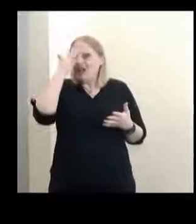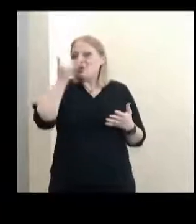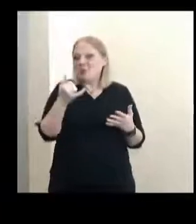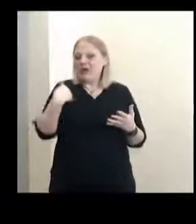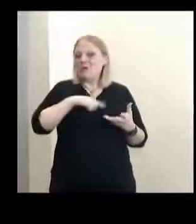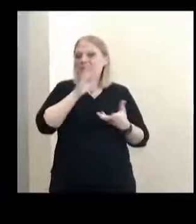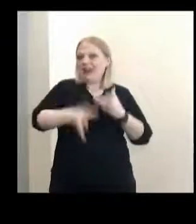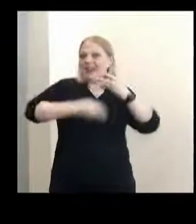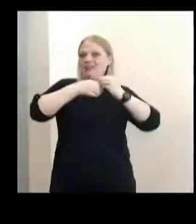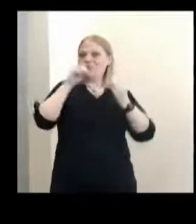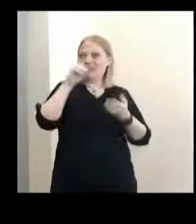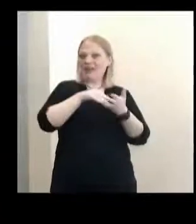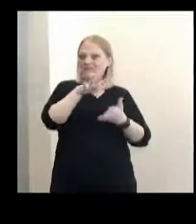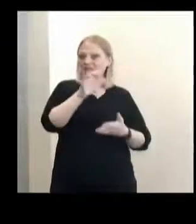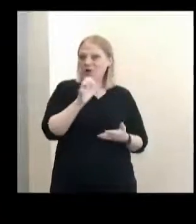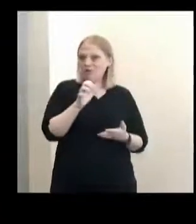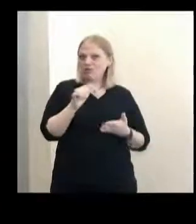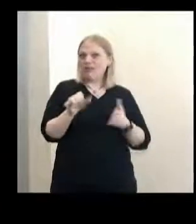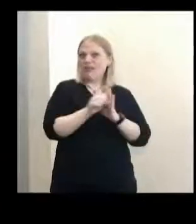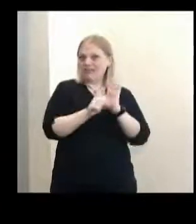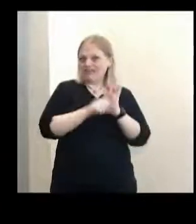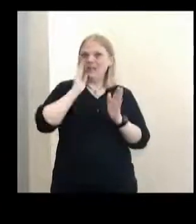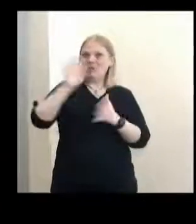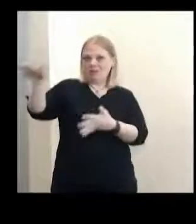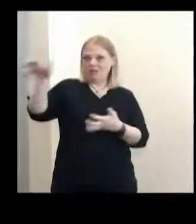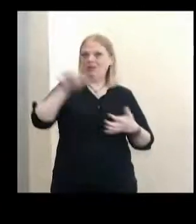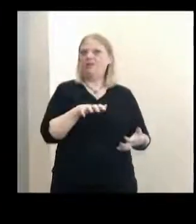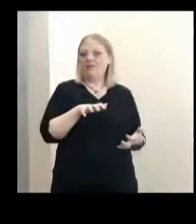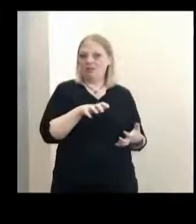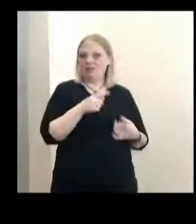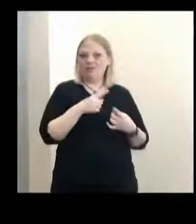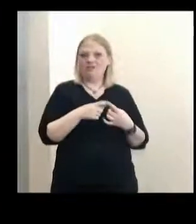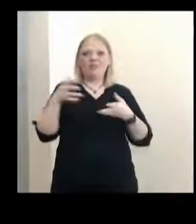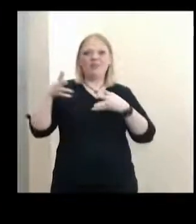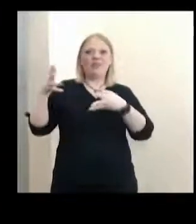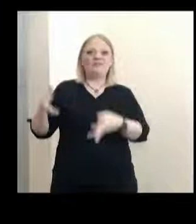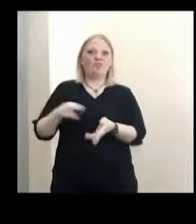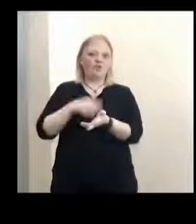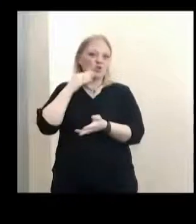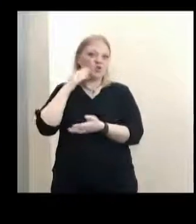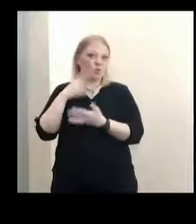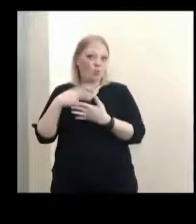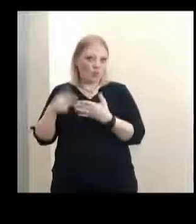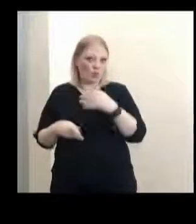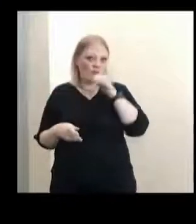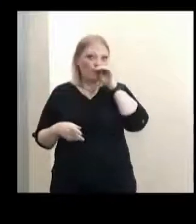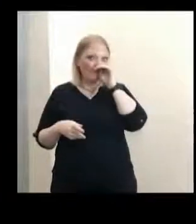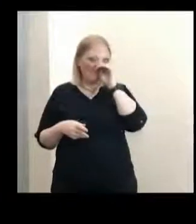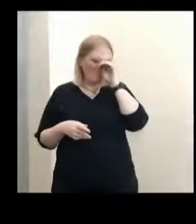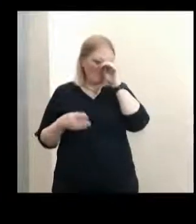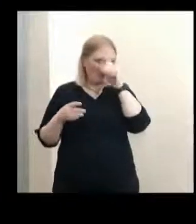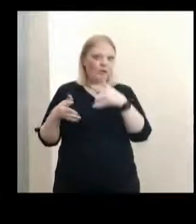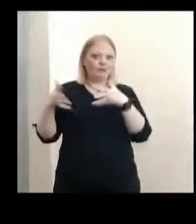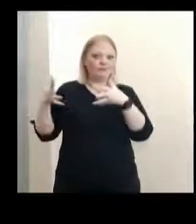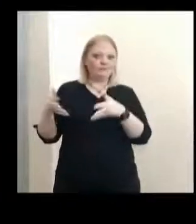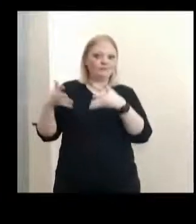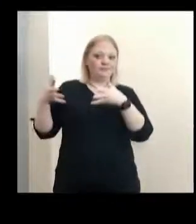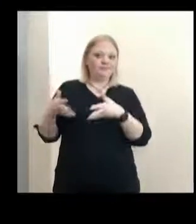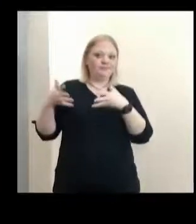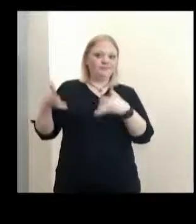doses that New York State will be providing us from the excess nursing home program. Basically, they were sitting at